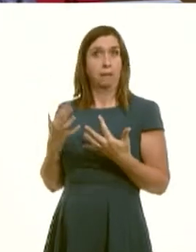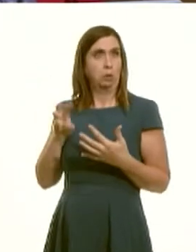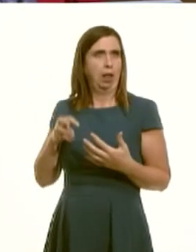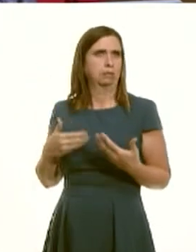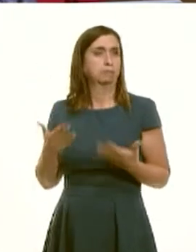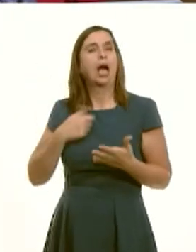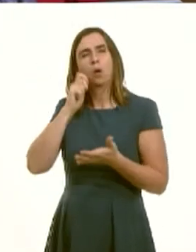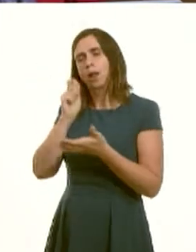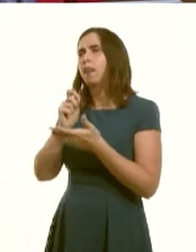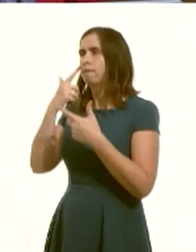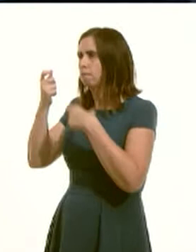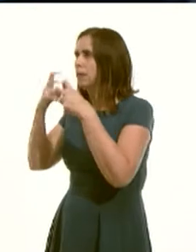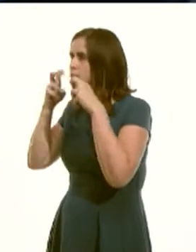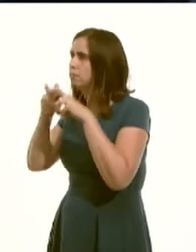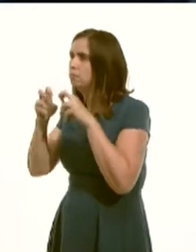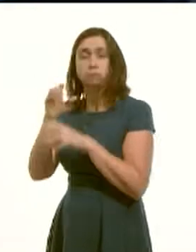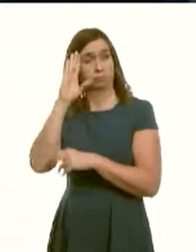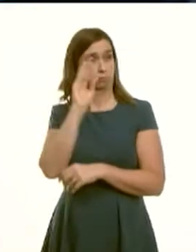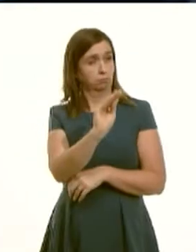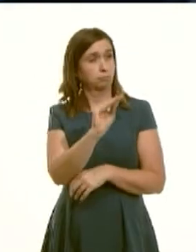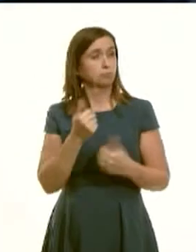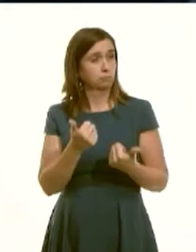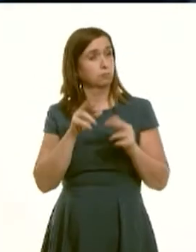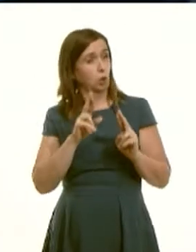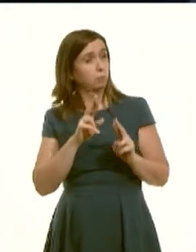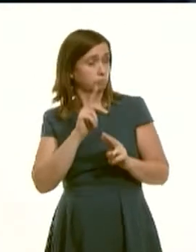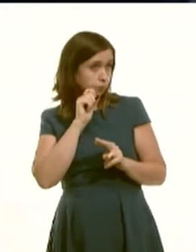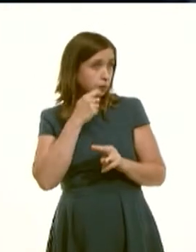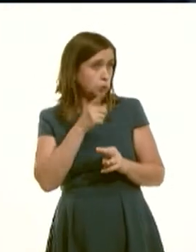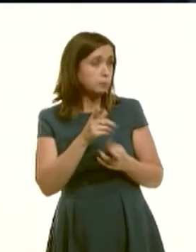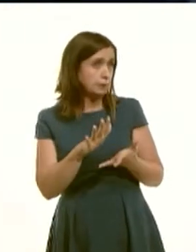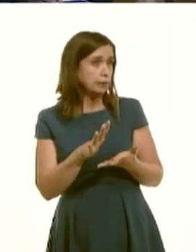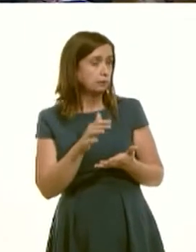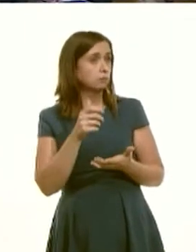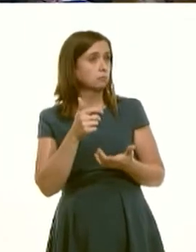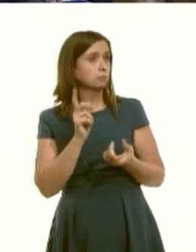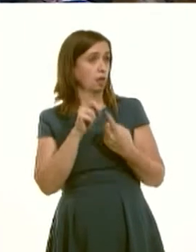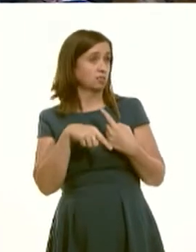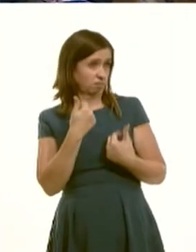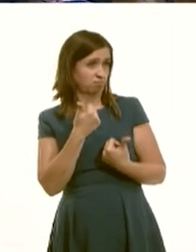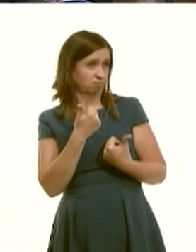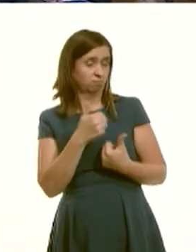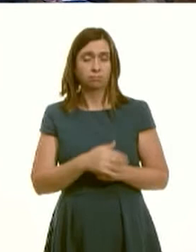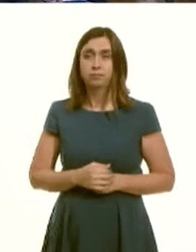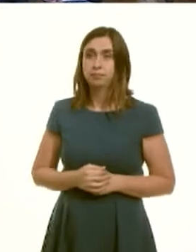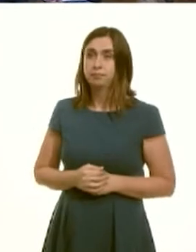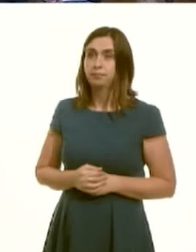to the member with further information, I think that hopefully will provide her with answers to the question that she's asked.